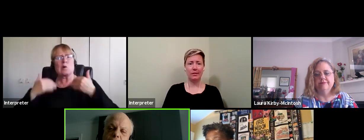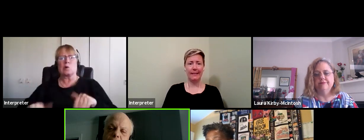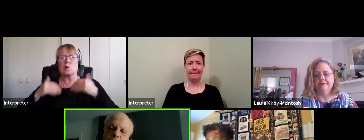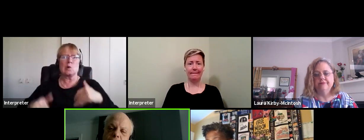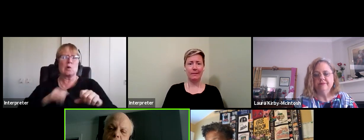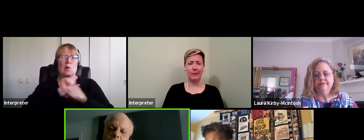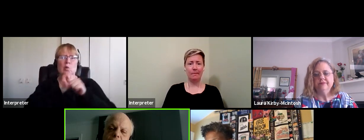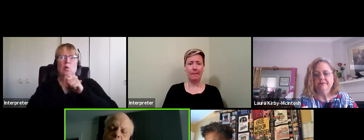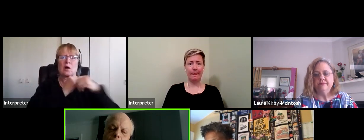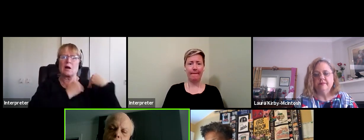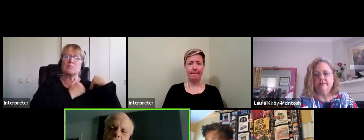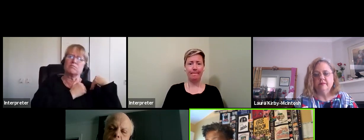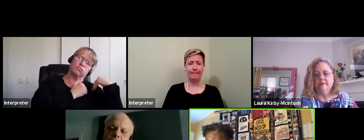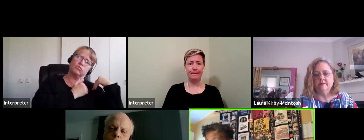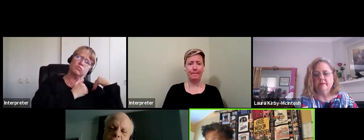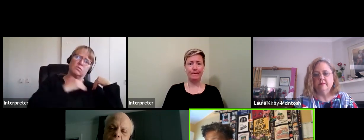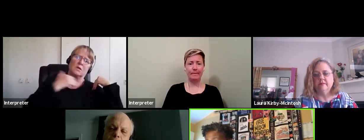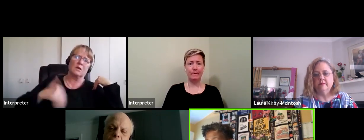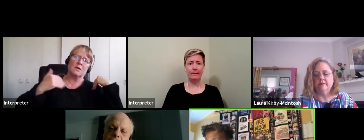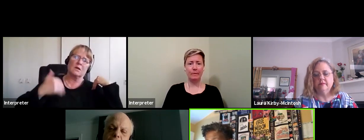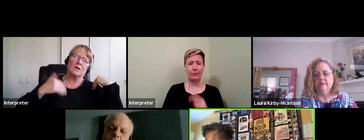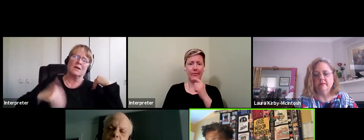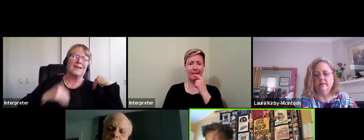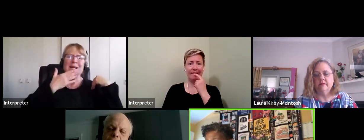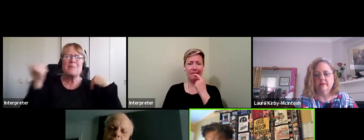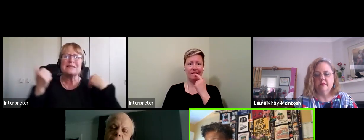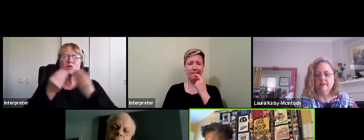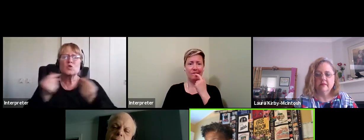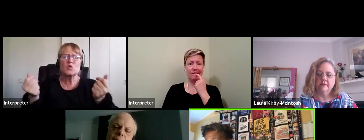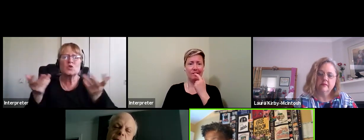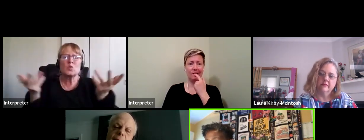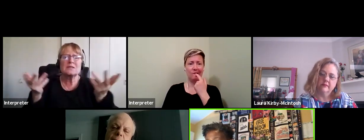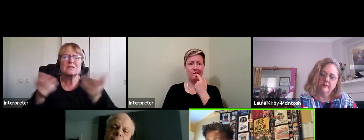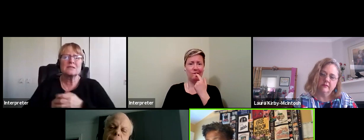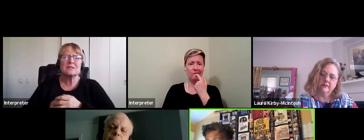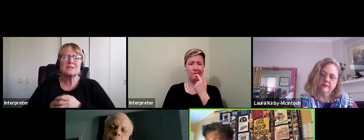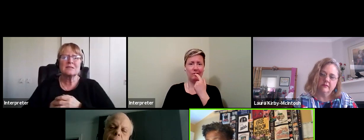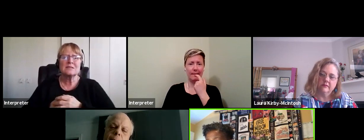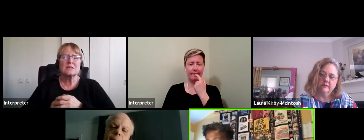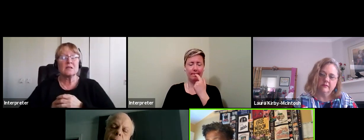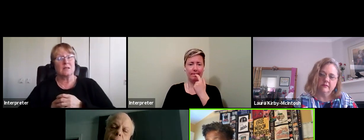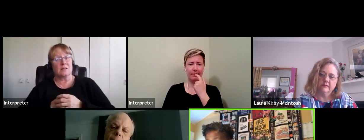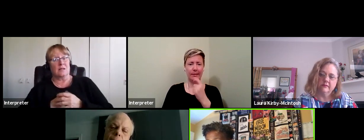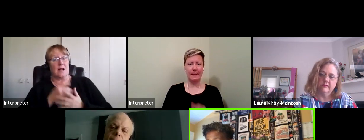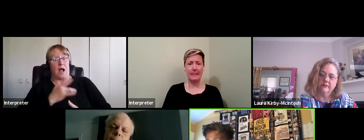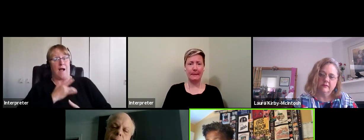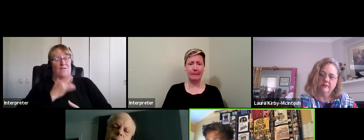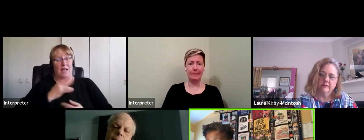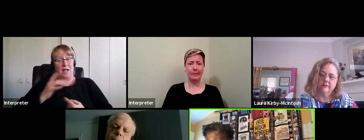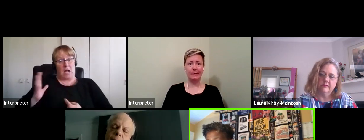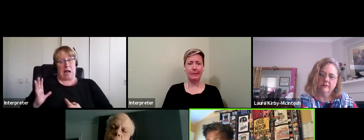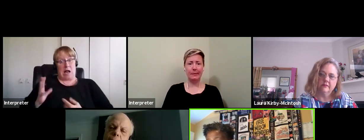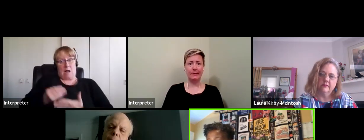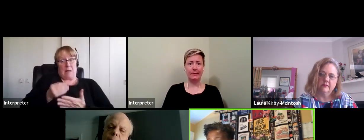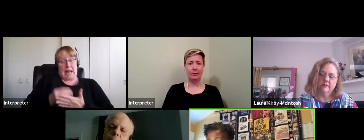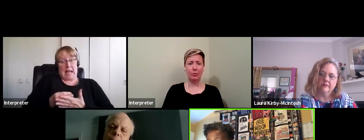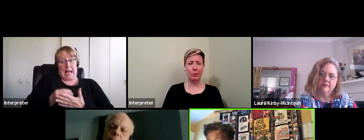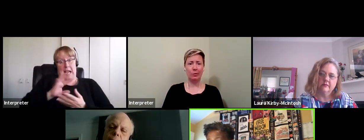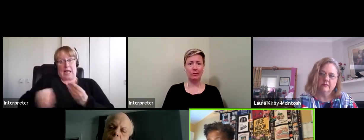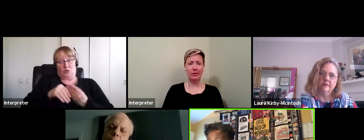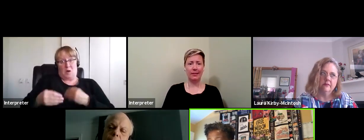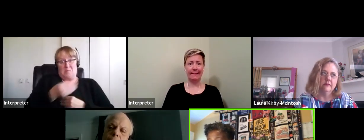who will be overloaded. Exactly. What's the better solution? We take the position that discretionary benefits are uncertain, hard